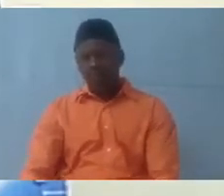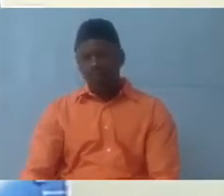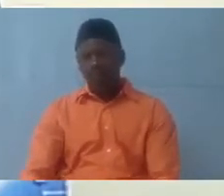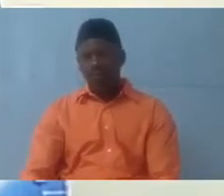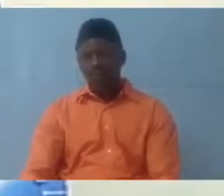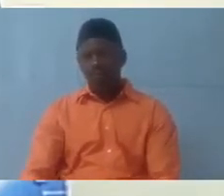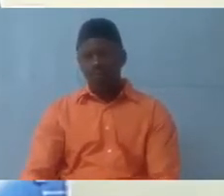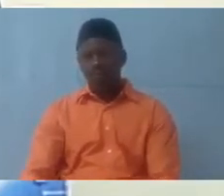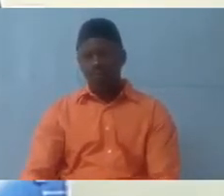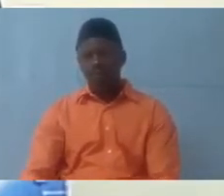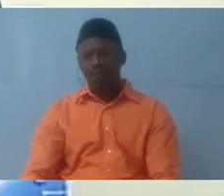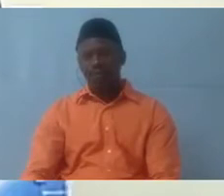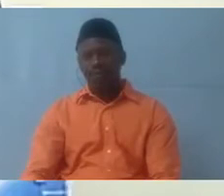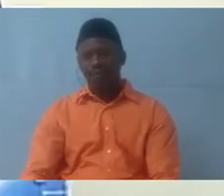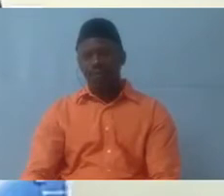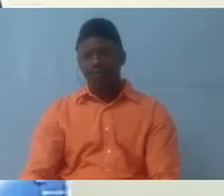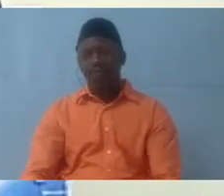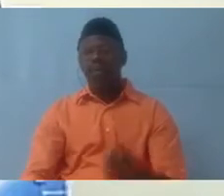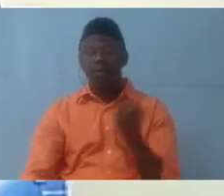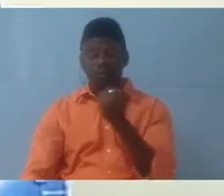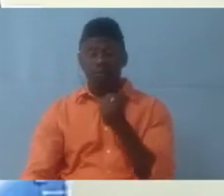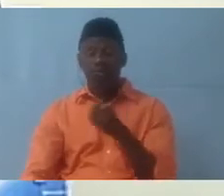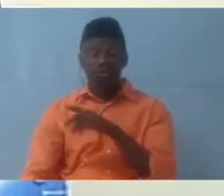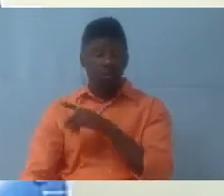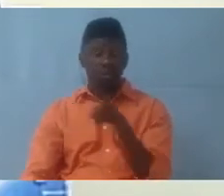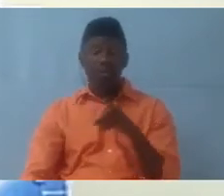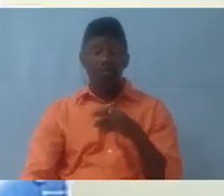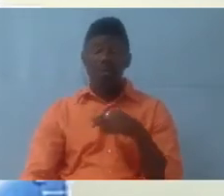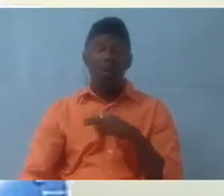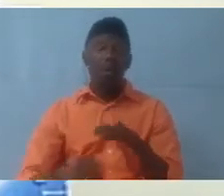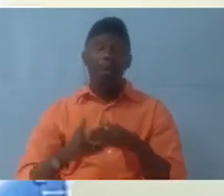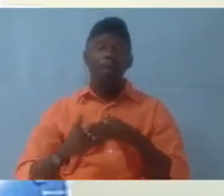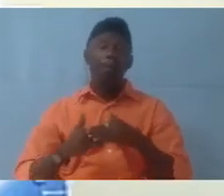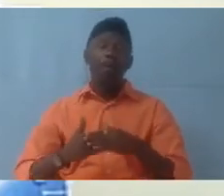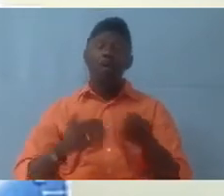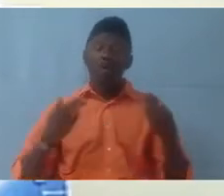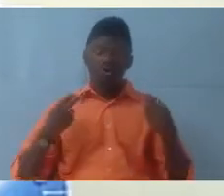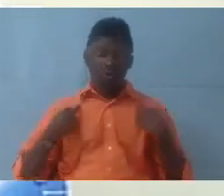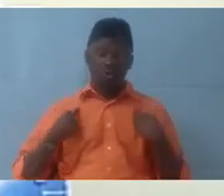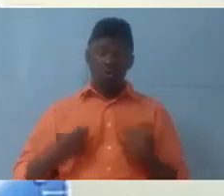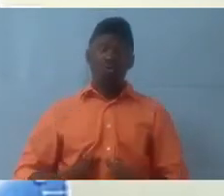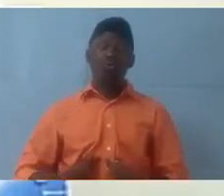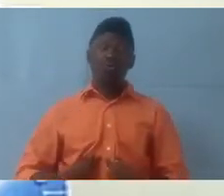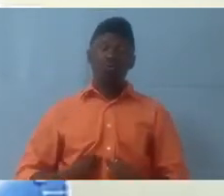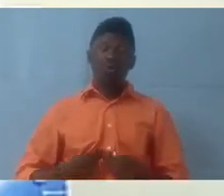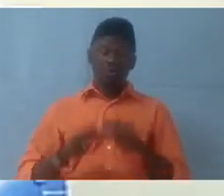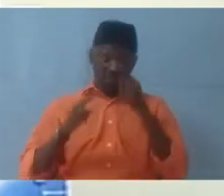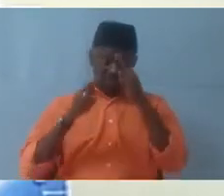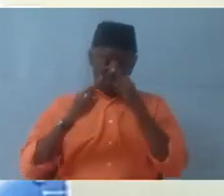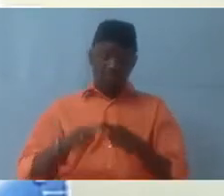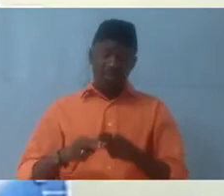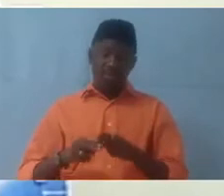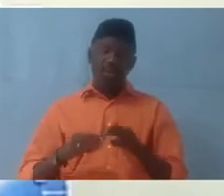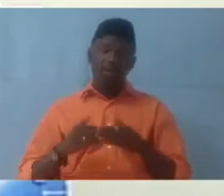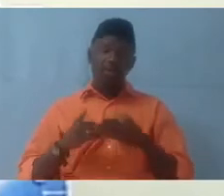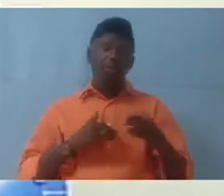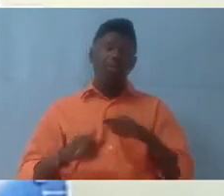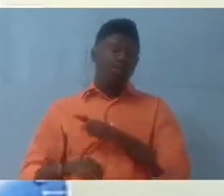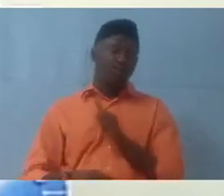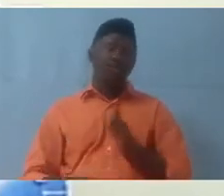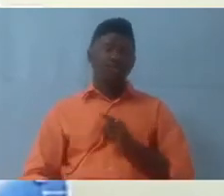because they were more diplomatic than some of us ndax ñom dal ño gënuna am yar ci li wax yenn de ñun